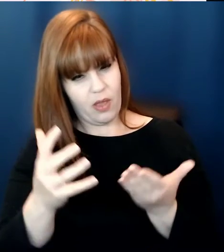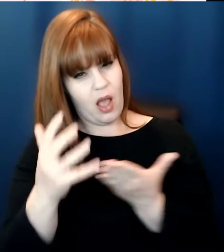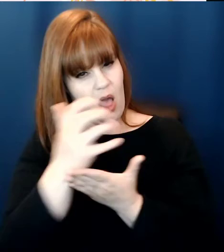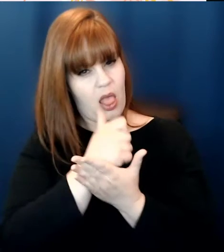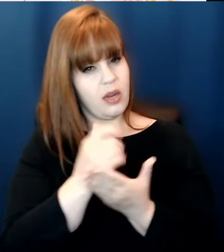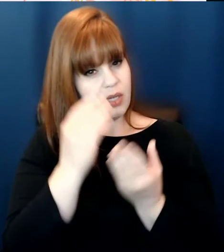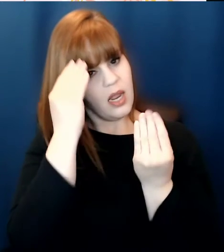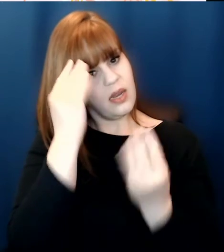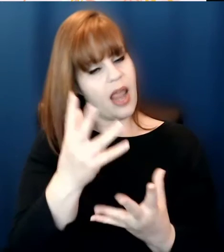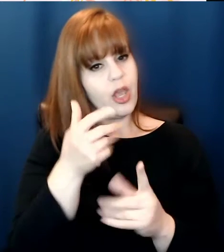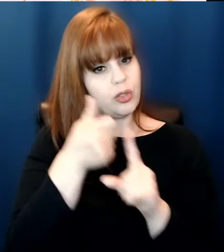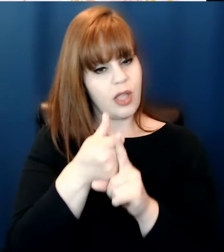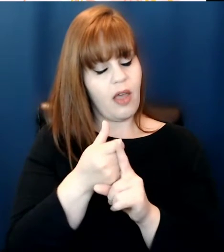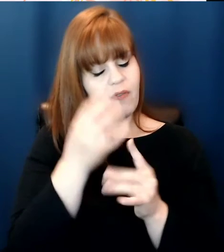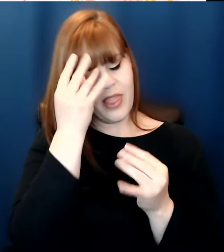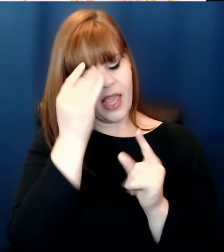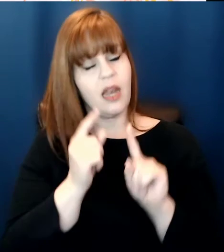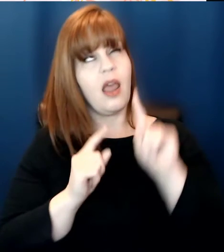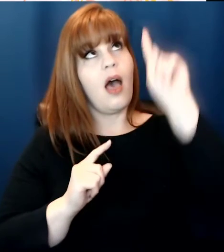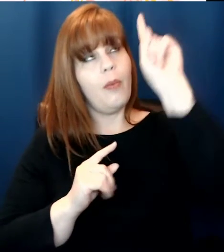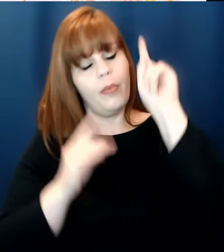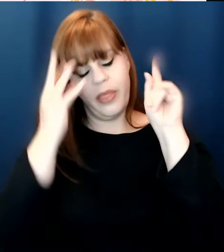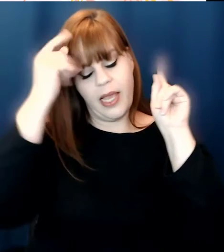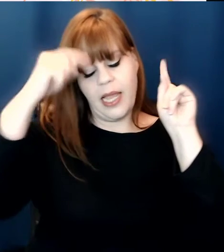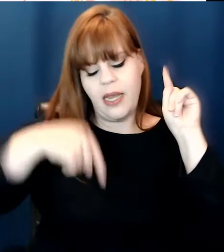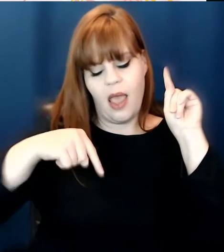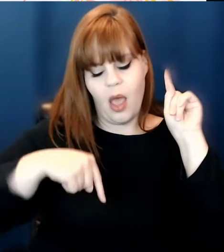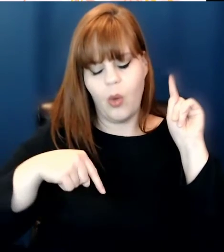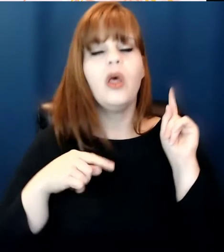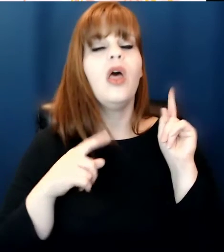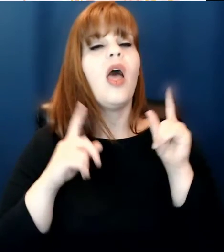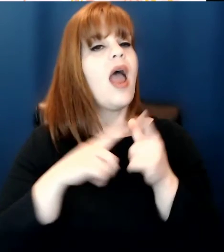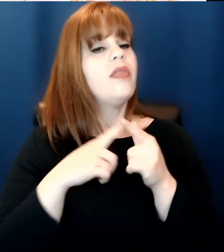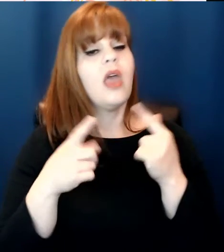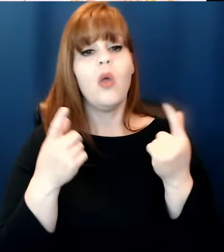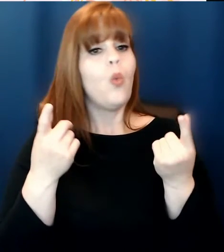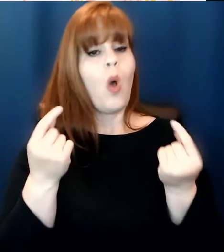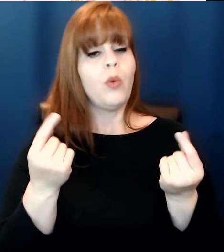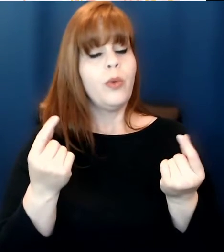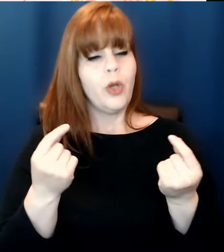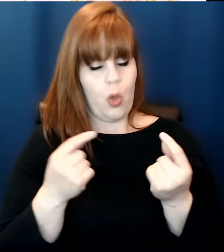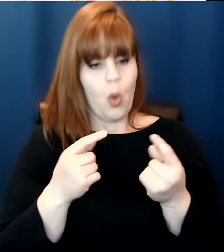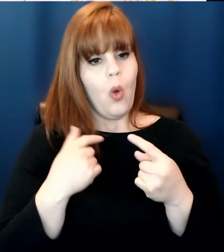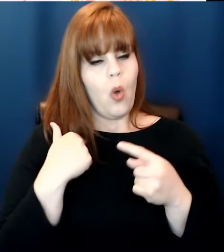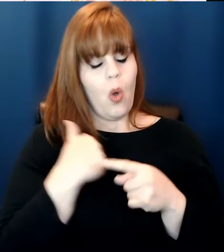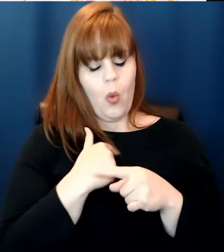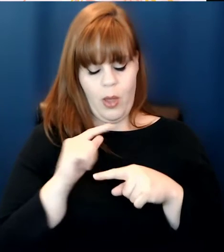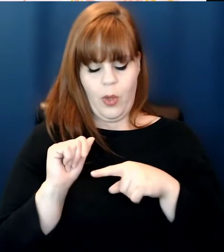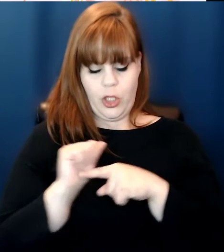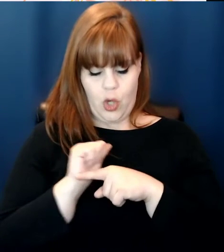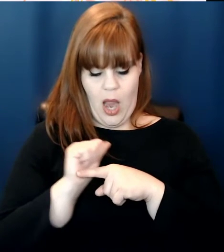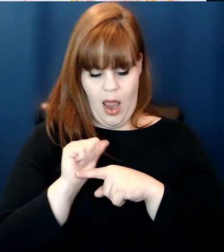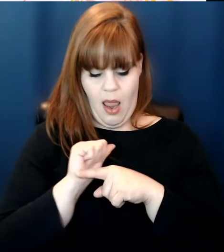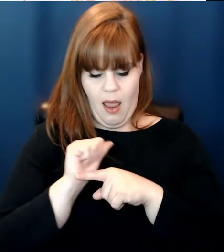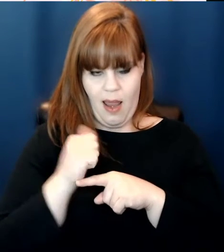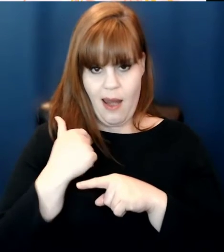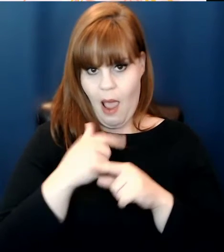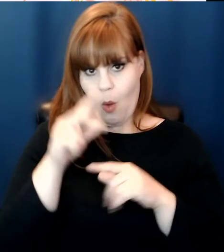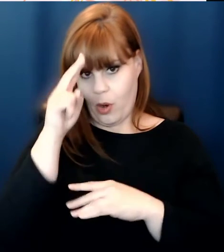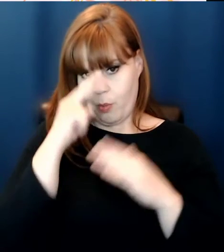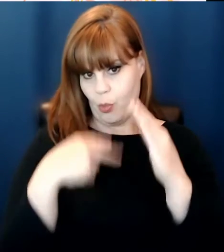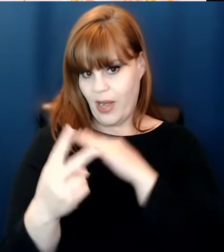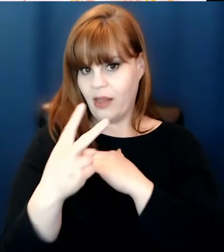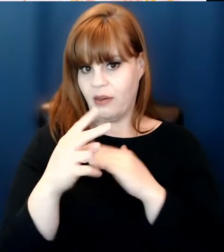data of yourself thinking up and down, and then what we would do is we would train our predictive